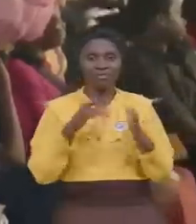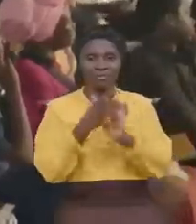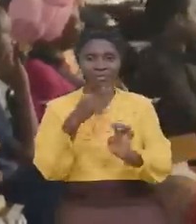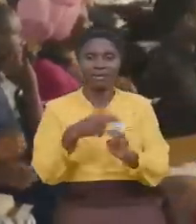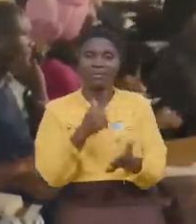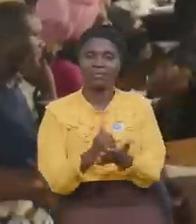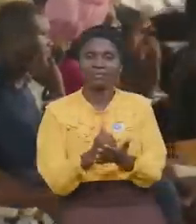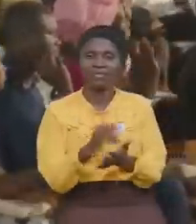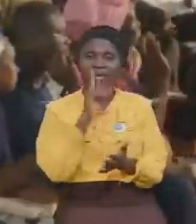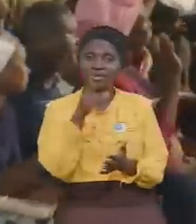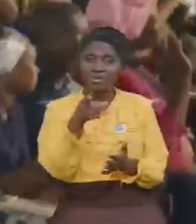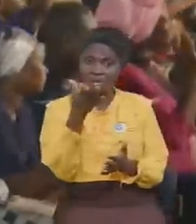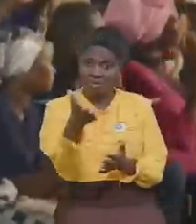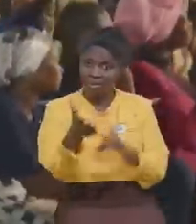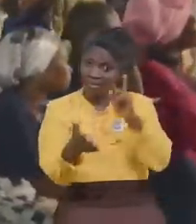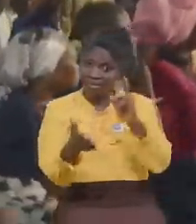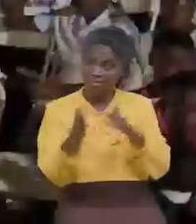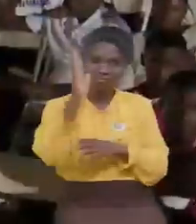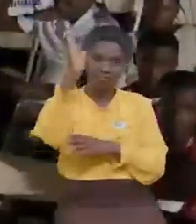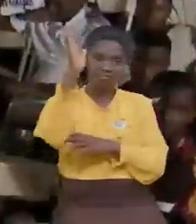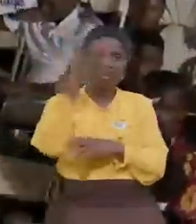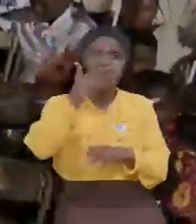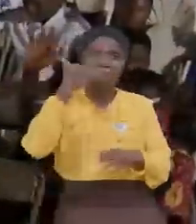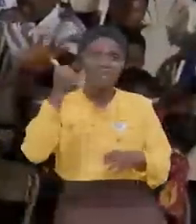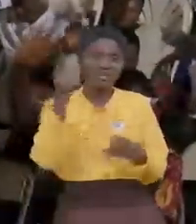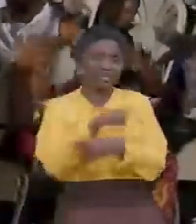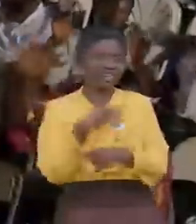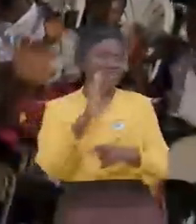Where are you? Where are you? The best day of your life.